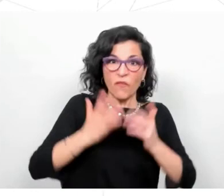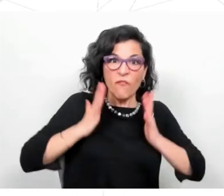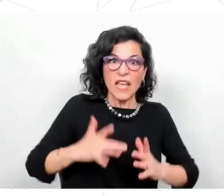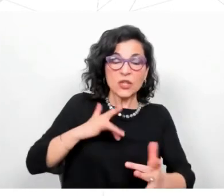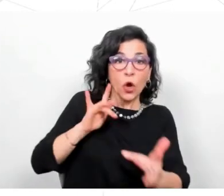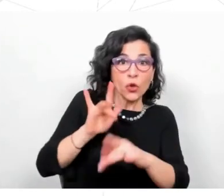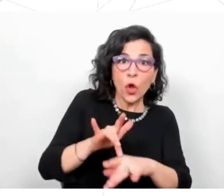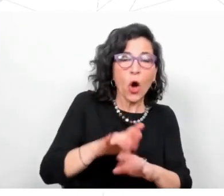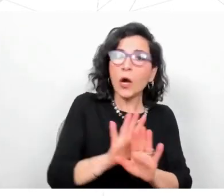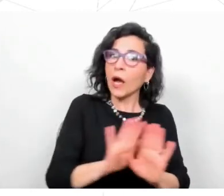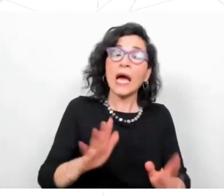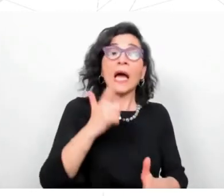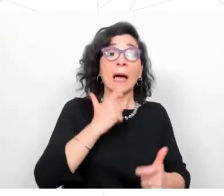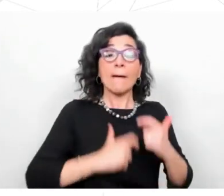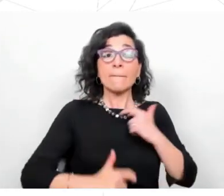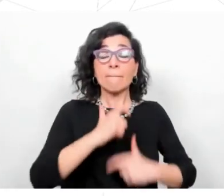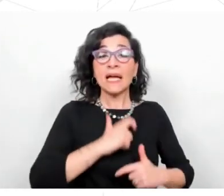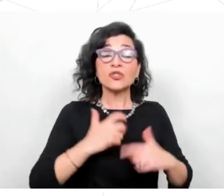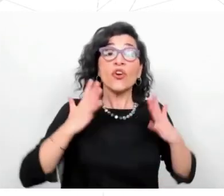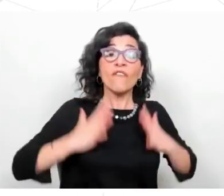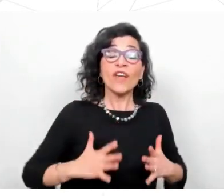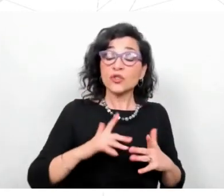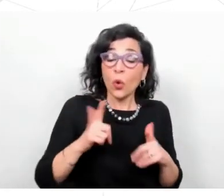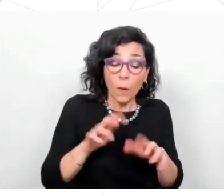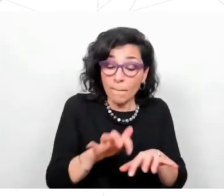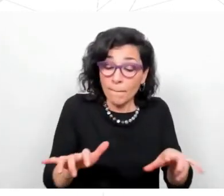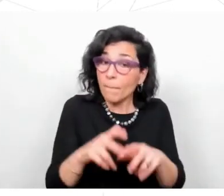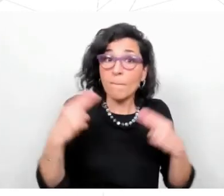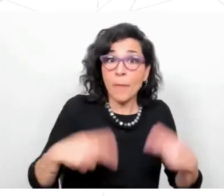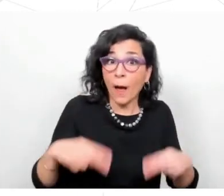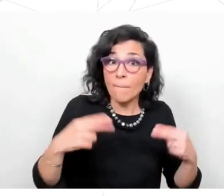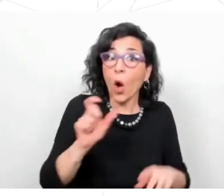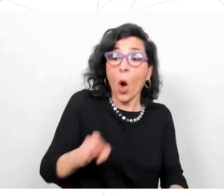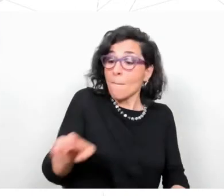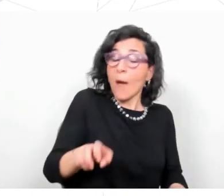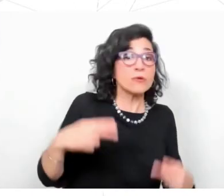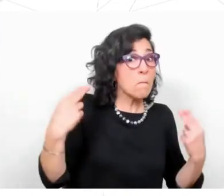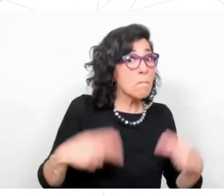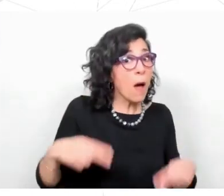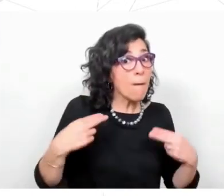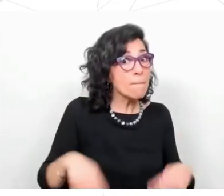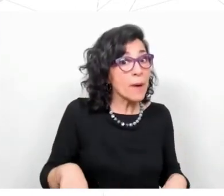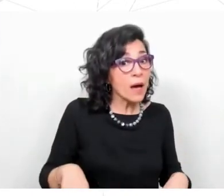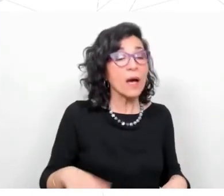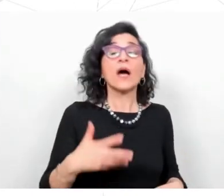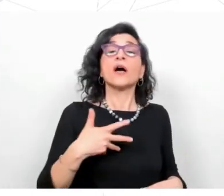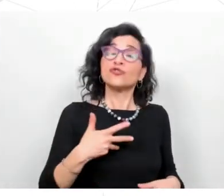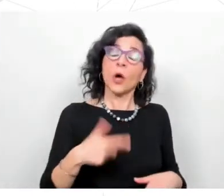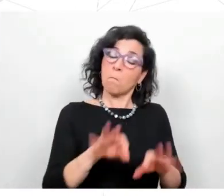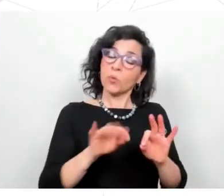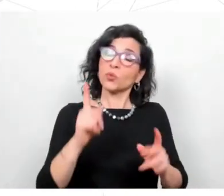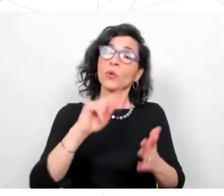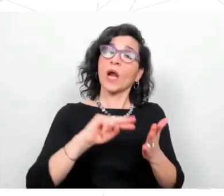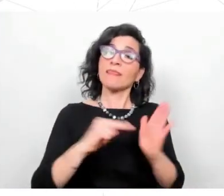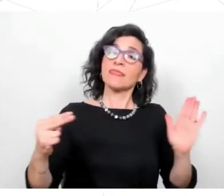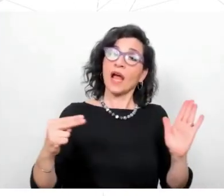device. So for individuals who cannot manipulate a keyboard and mouse physically, there is now technology available that will track